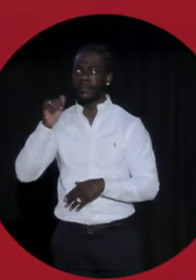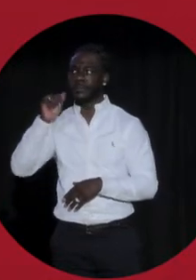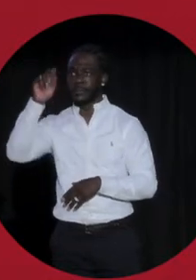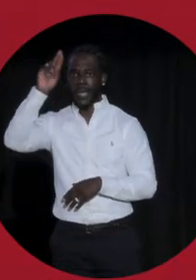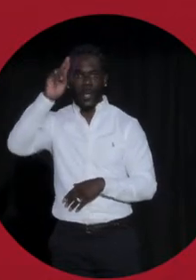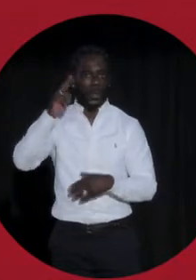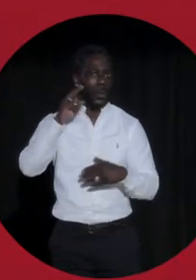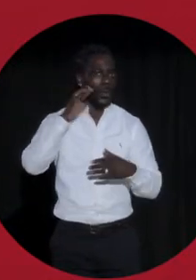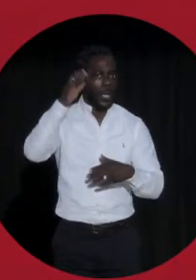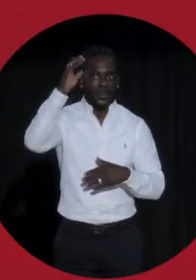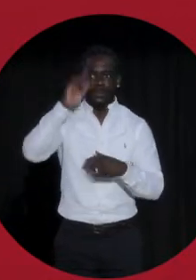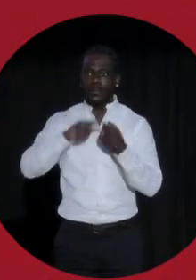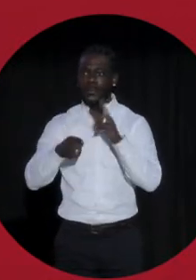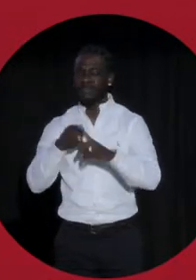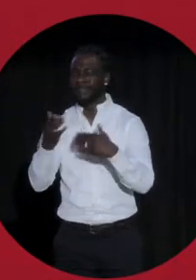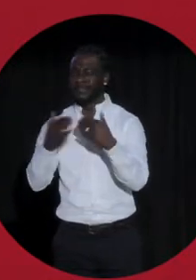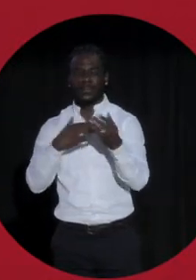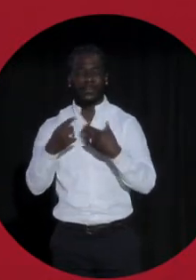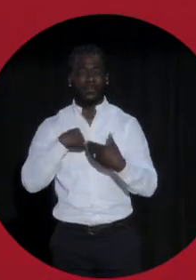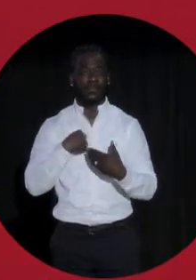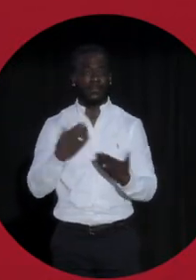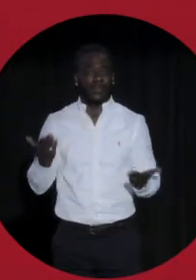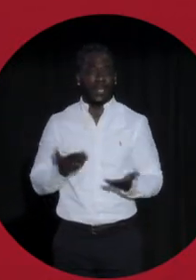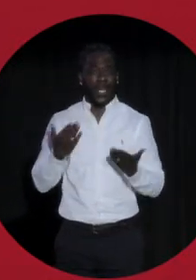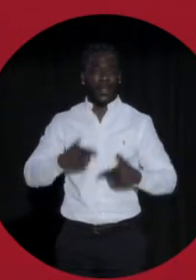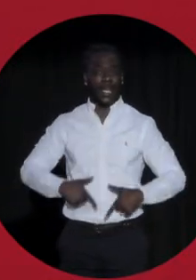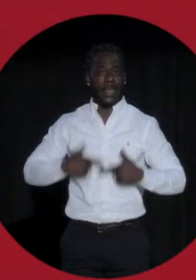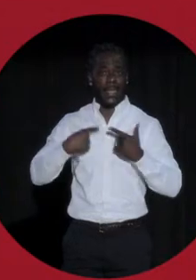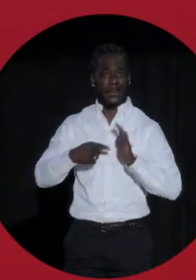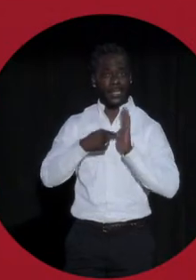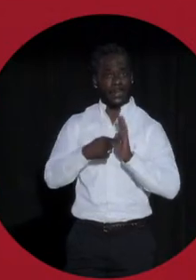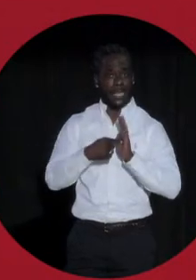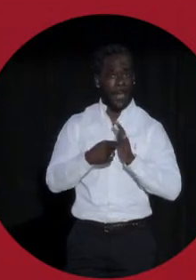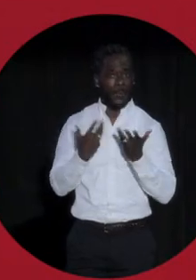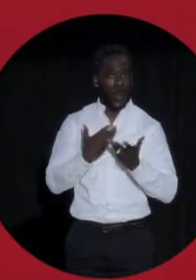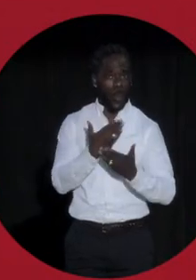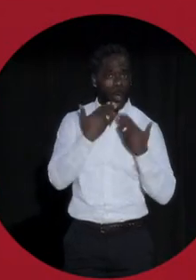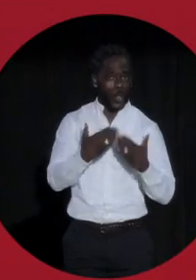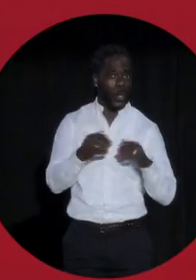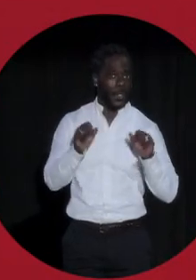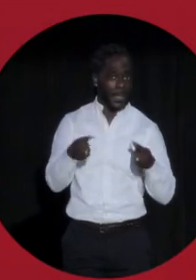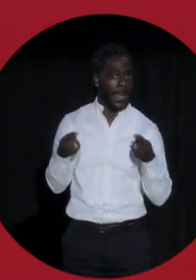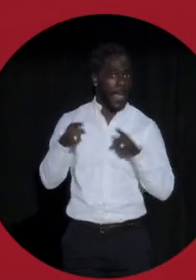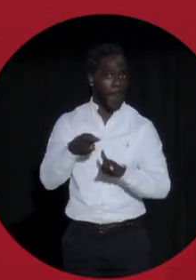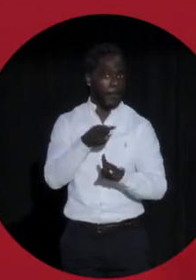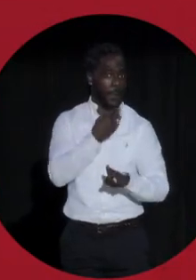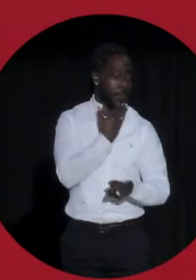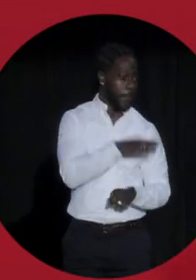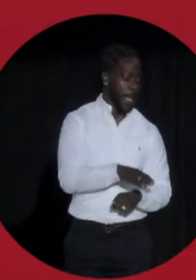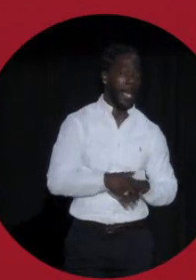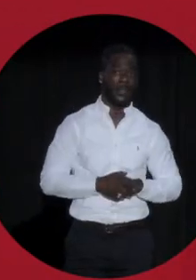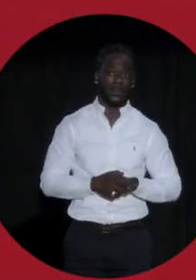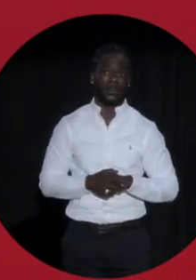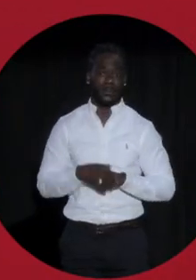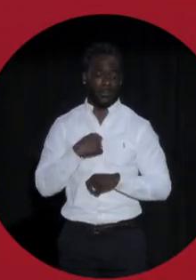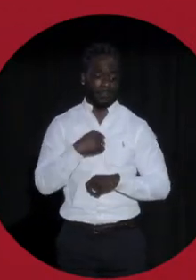friend. I stand before you as a living example of what good can come from bad.